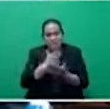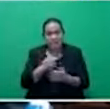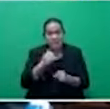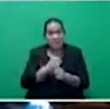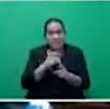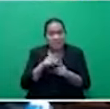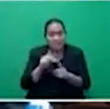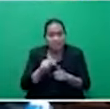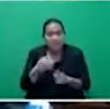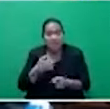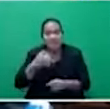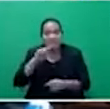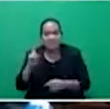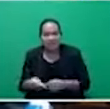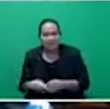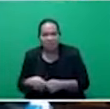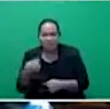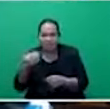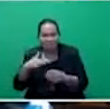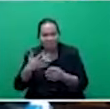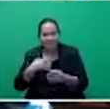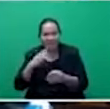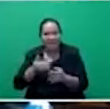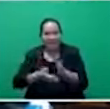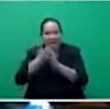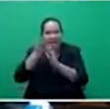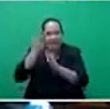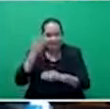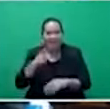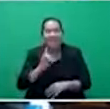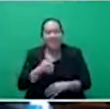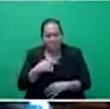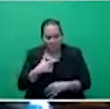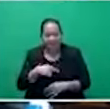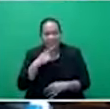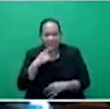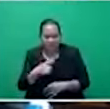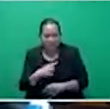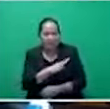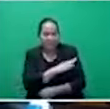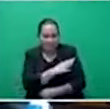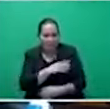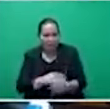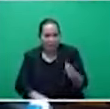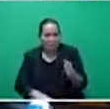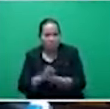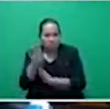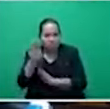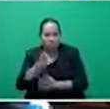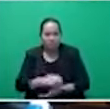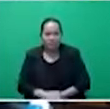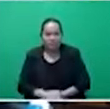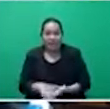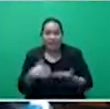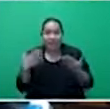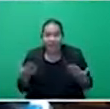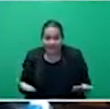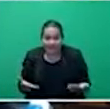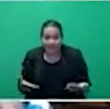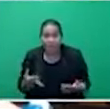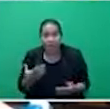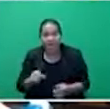6,311% higher. Mr. Speaker, sir, that is why we called it the Bainimarama boom. Mr. Speaker, sir, and now, of course, we have the